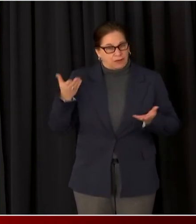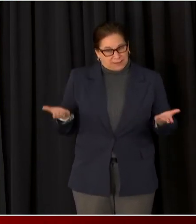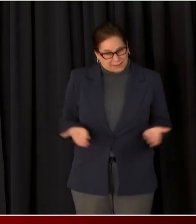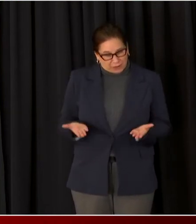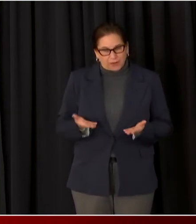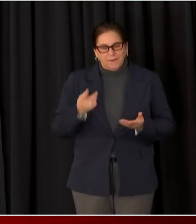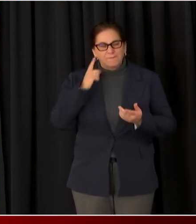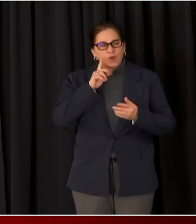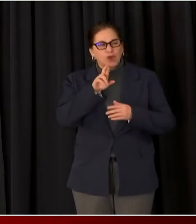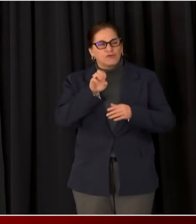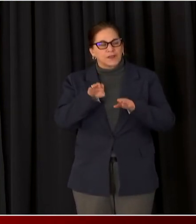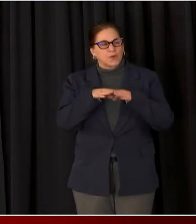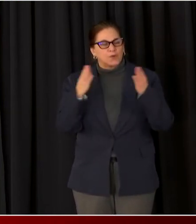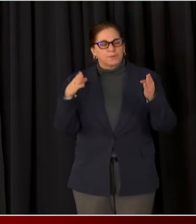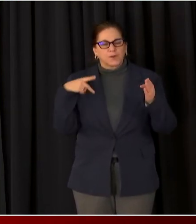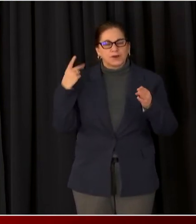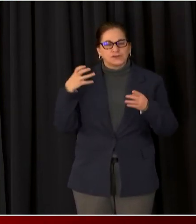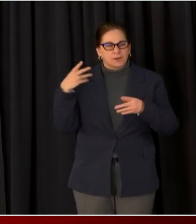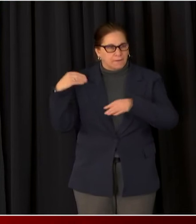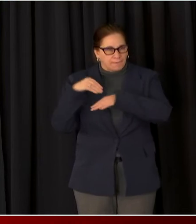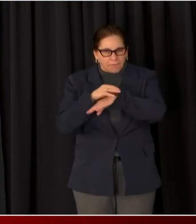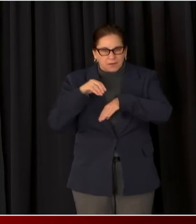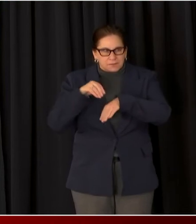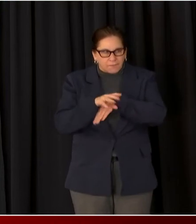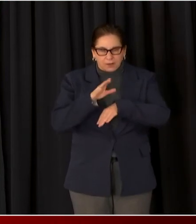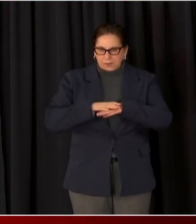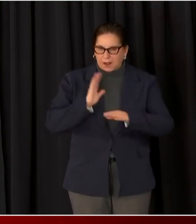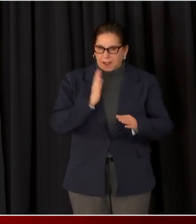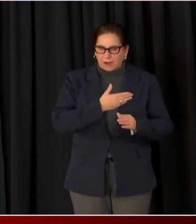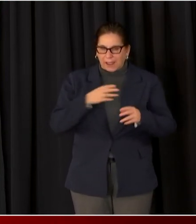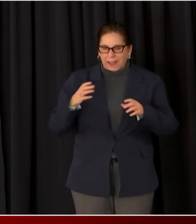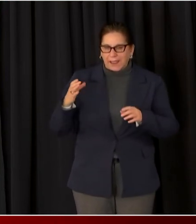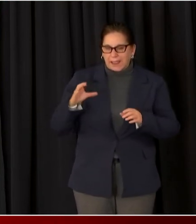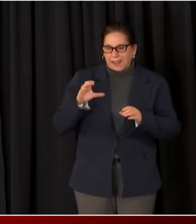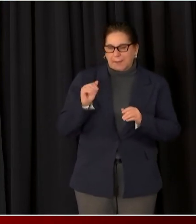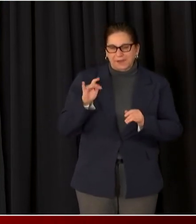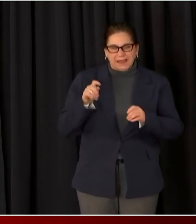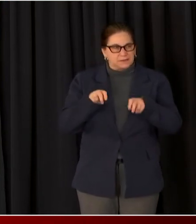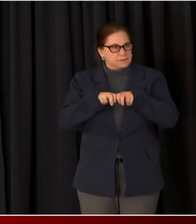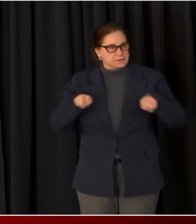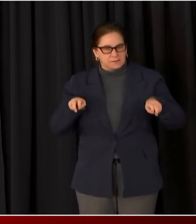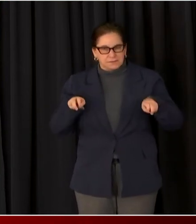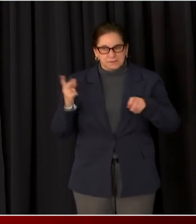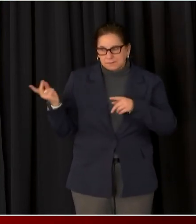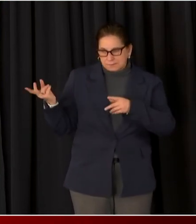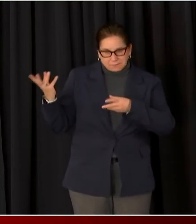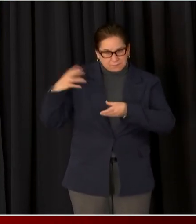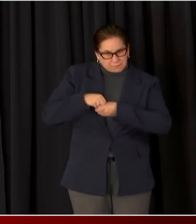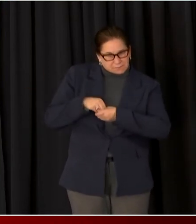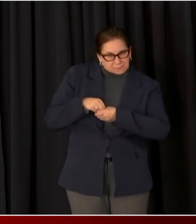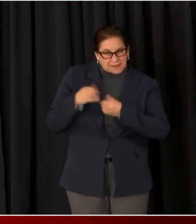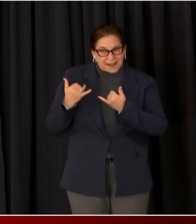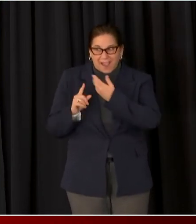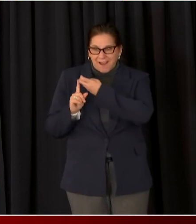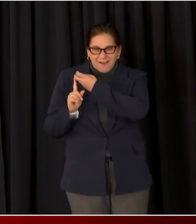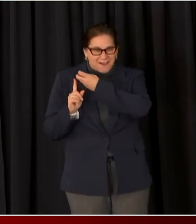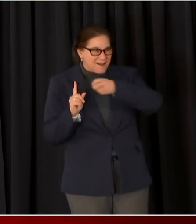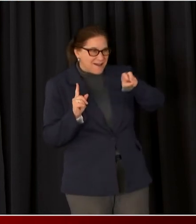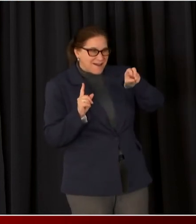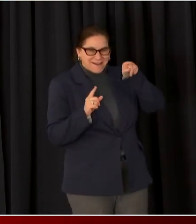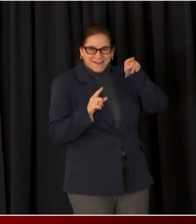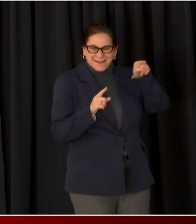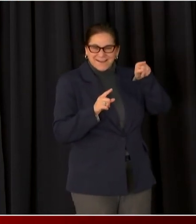Committee to help us with our phased reopening. Now she will help reopen the nation, and we